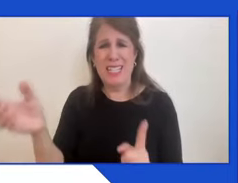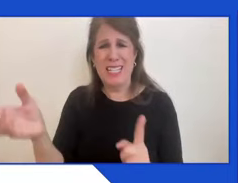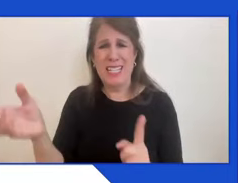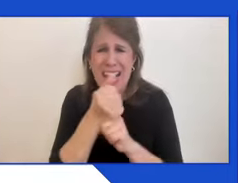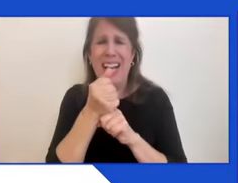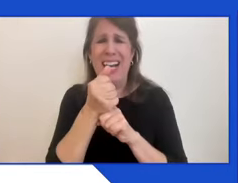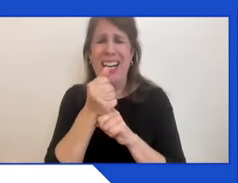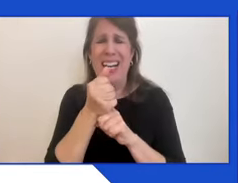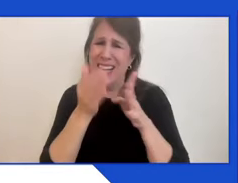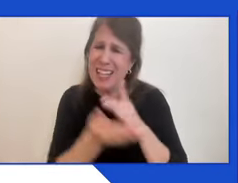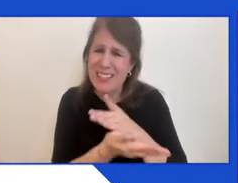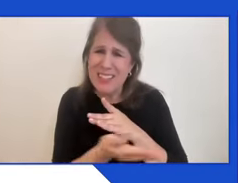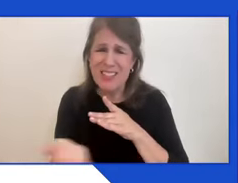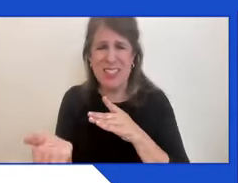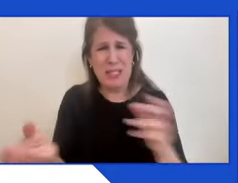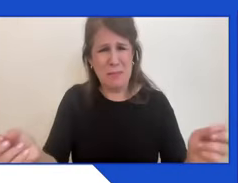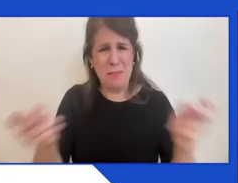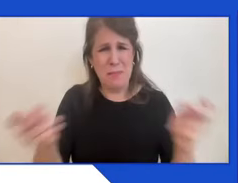homes.